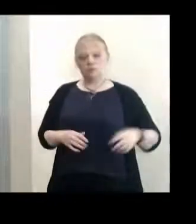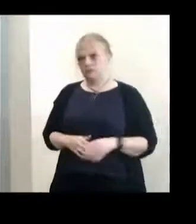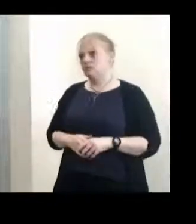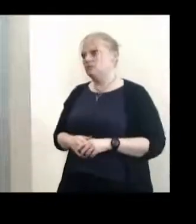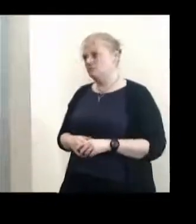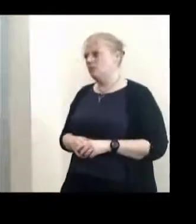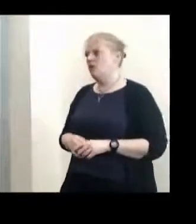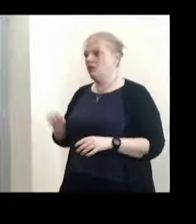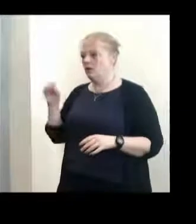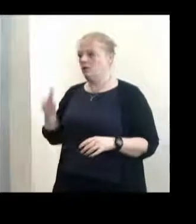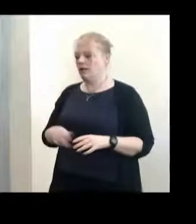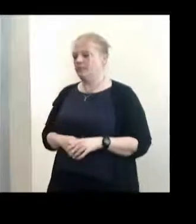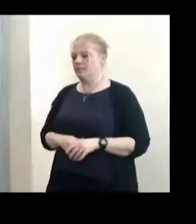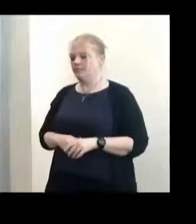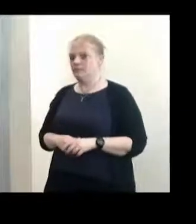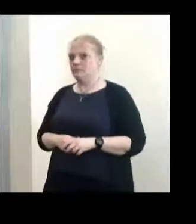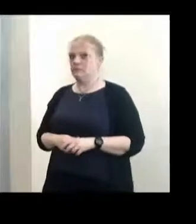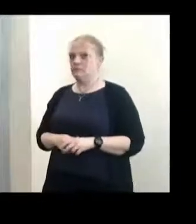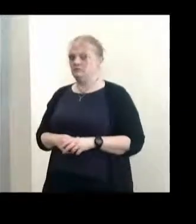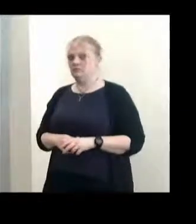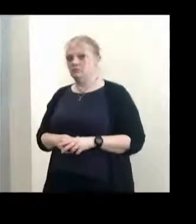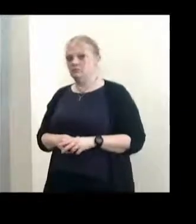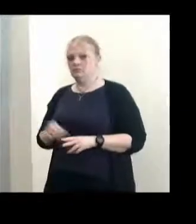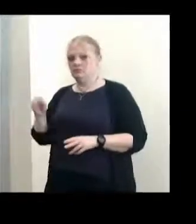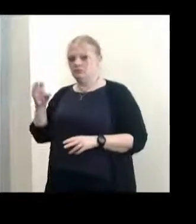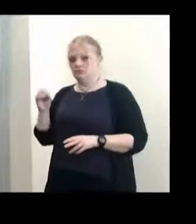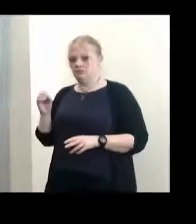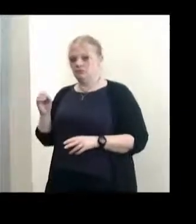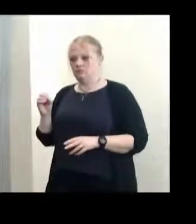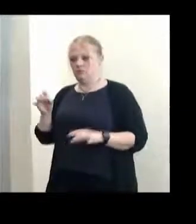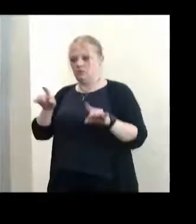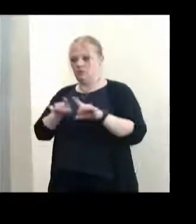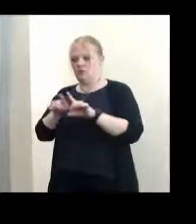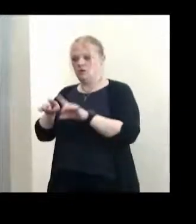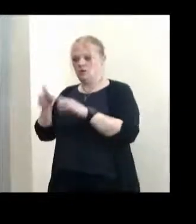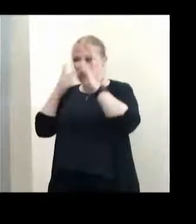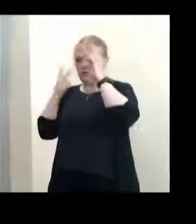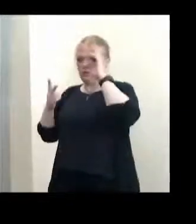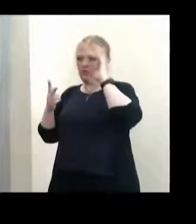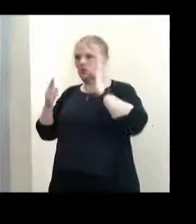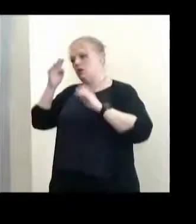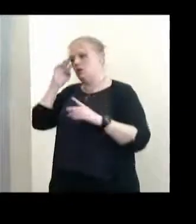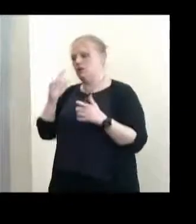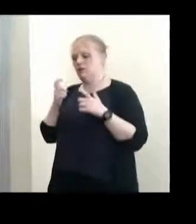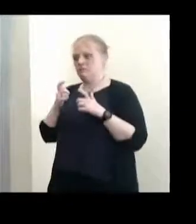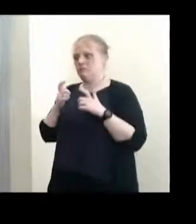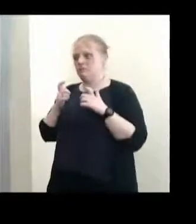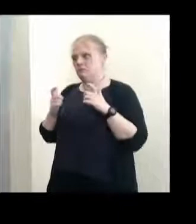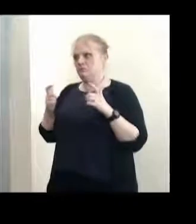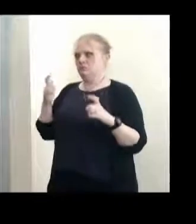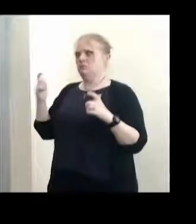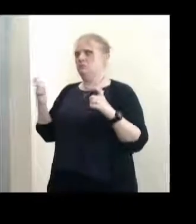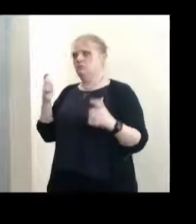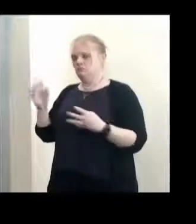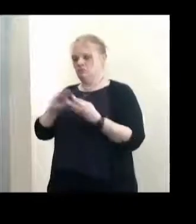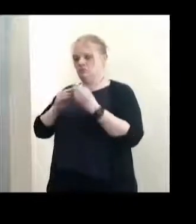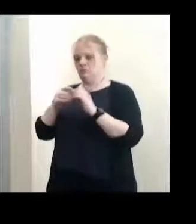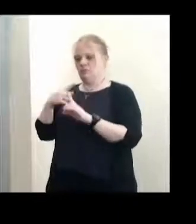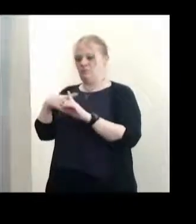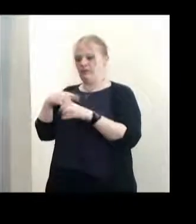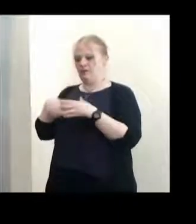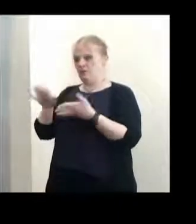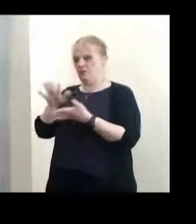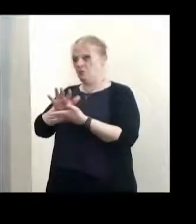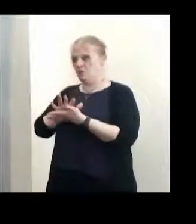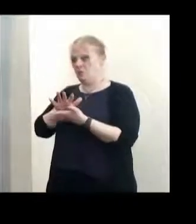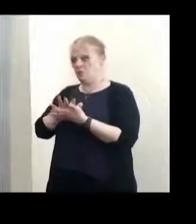Yes, okay. So while we're also seeing these large numbers of positive cases in schools, the